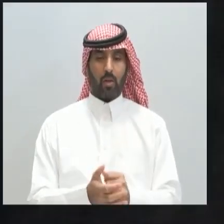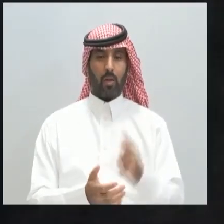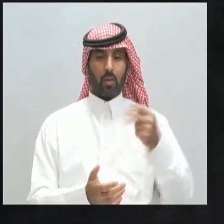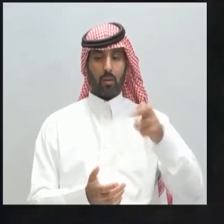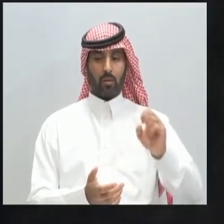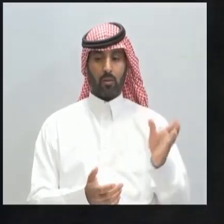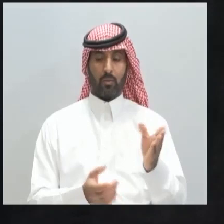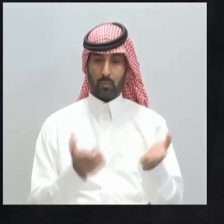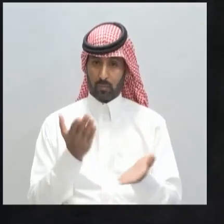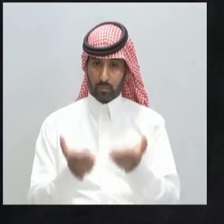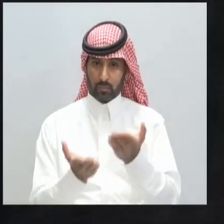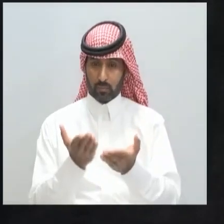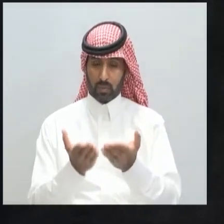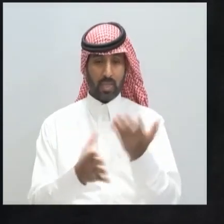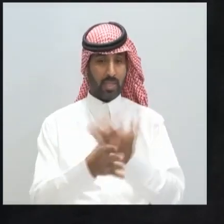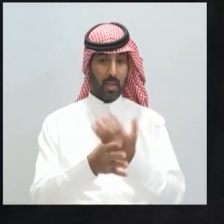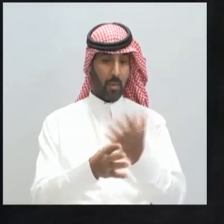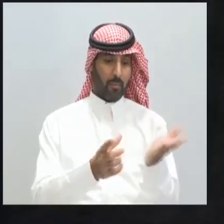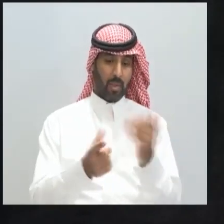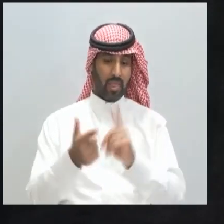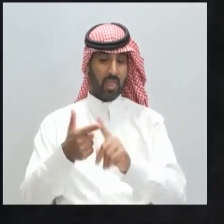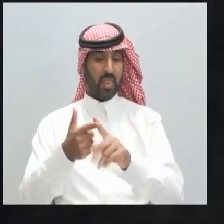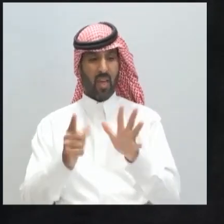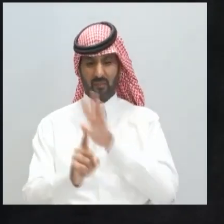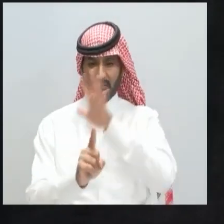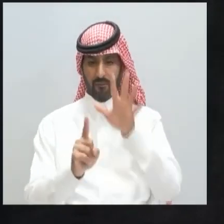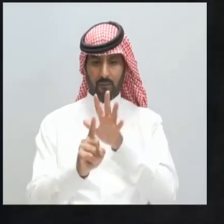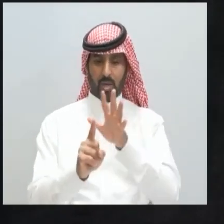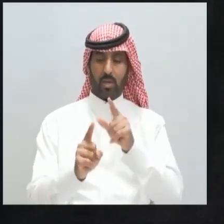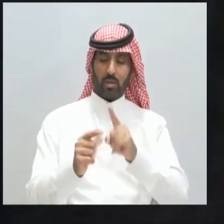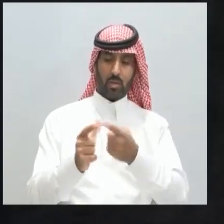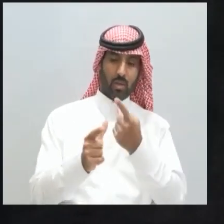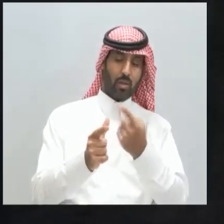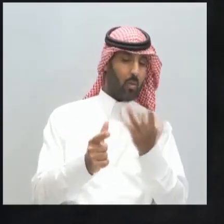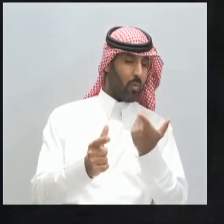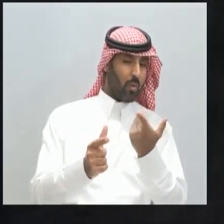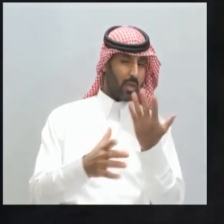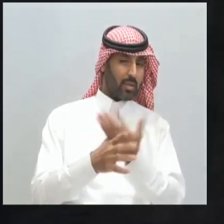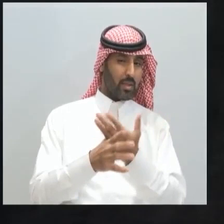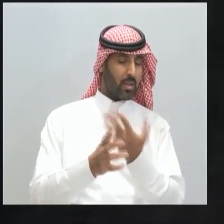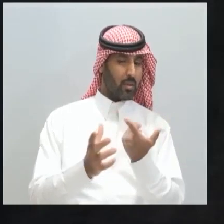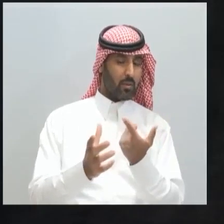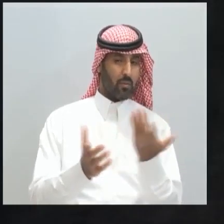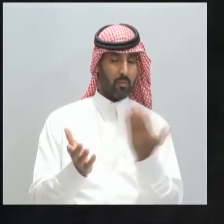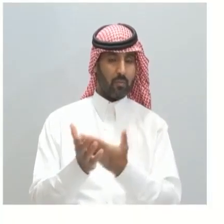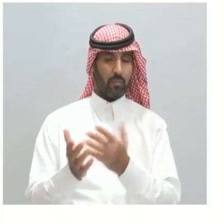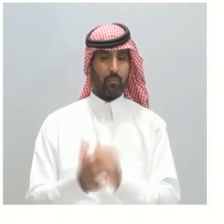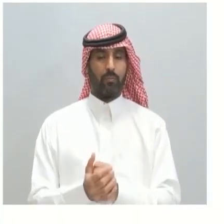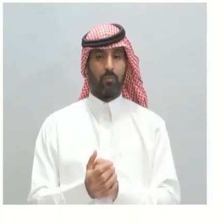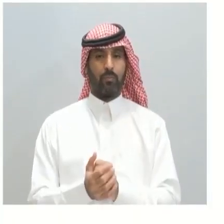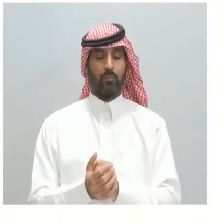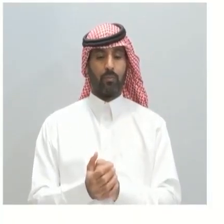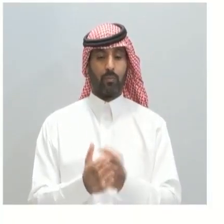the comparative, the cause and the effect here, something at what and what causes it. So let's answer